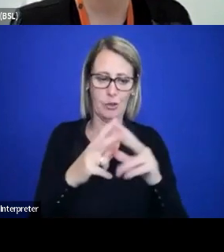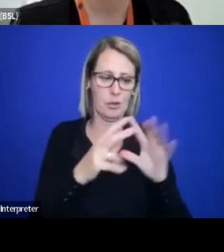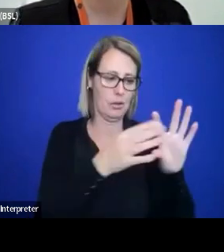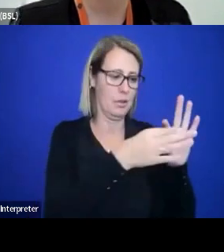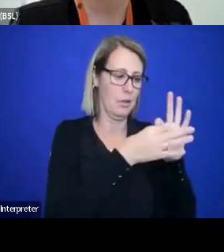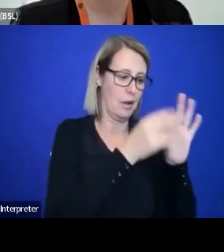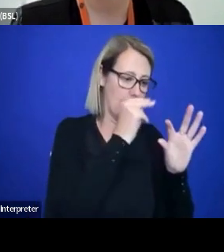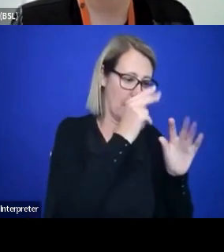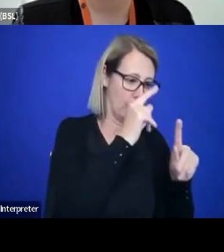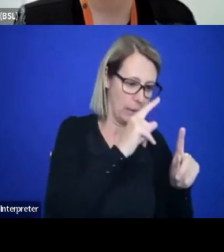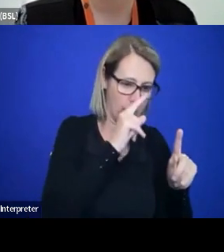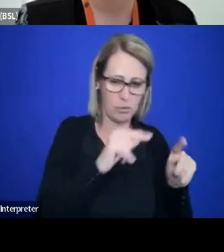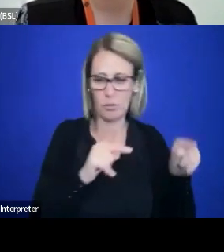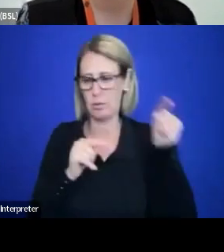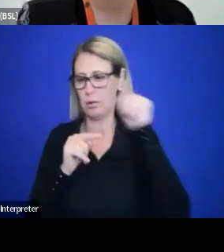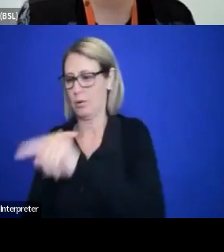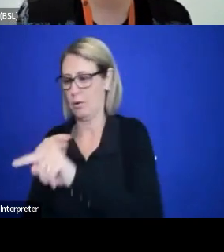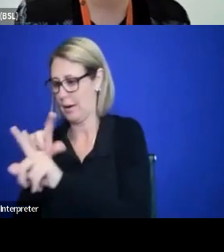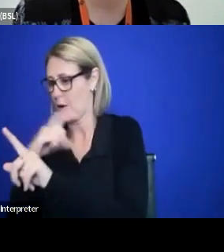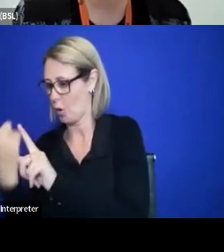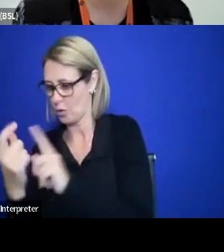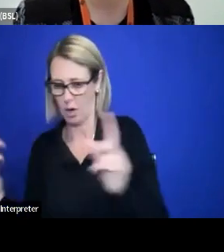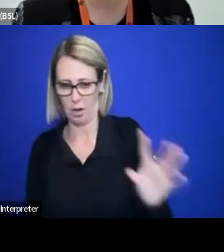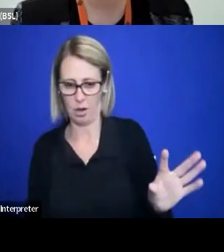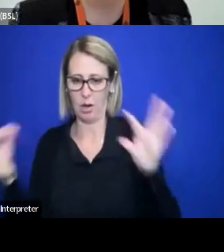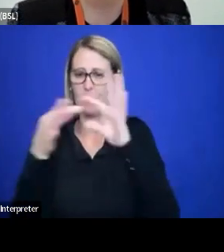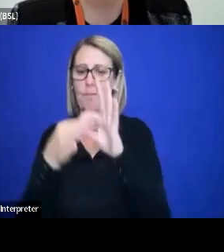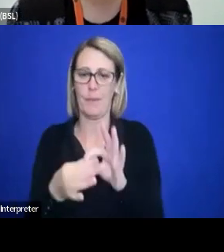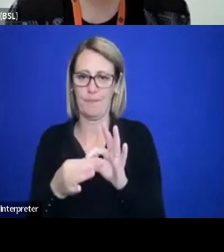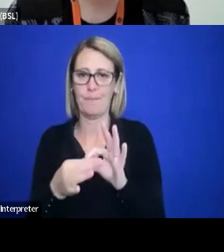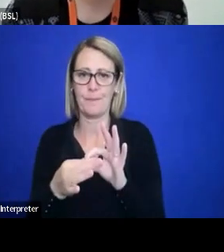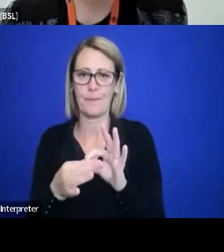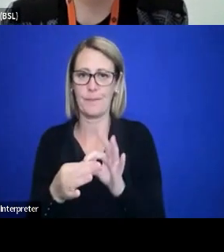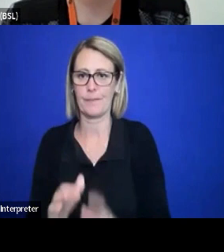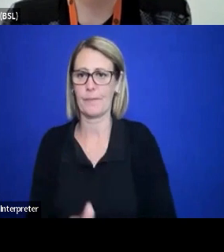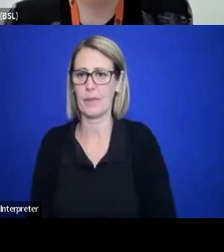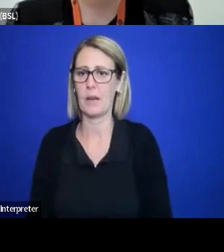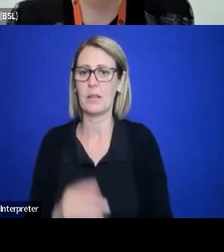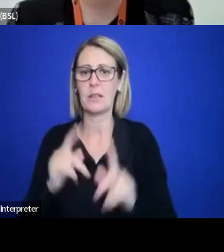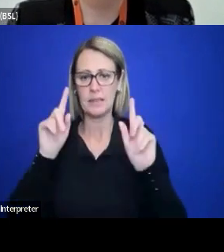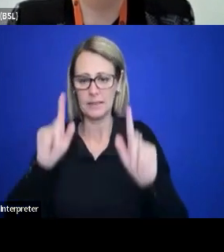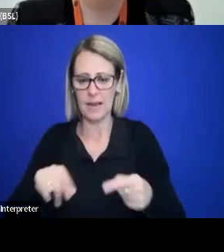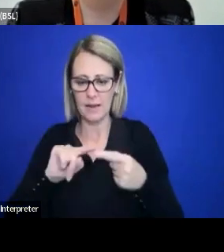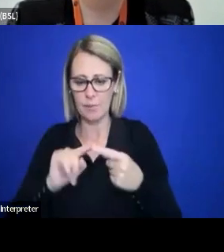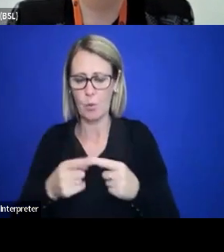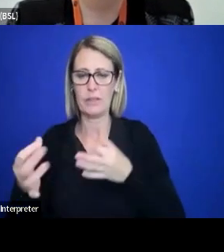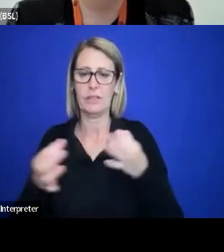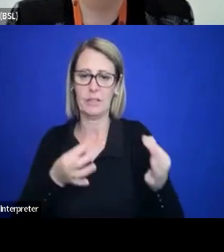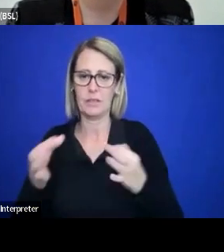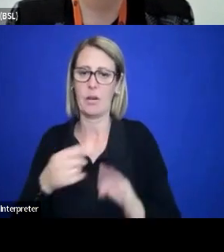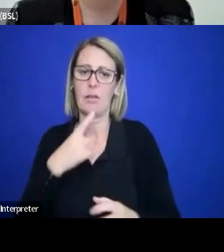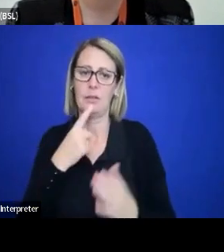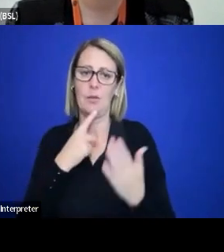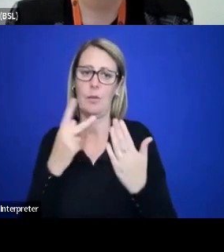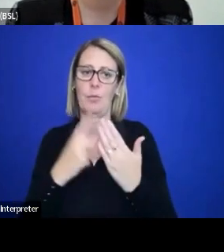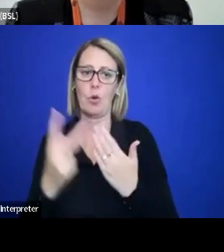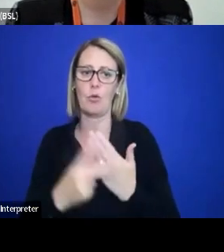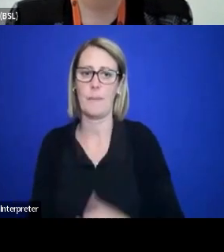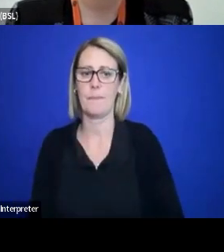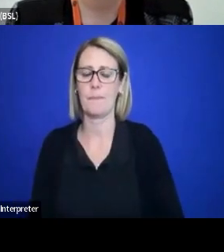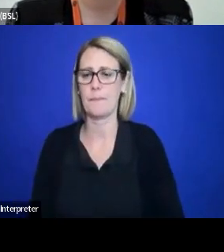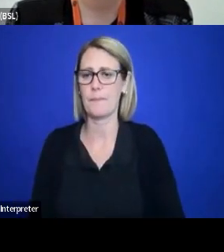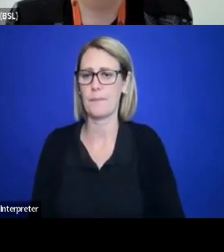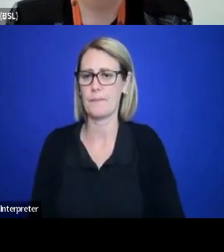young people between the coaches, which is this is the starting point to design this kind of program. And